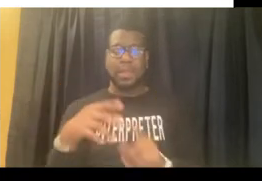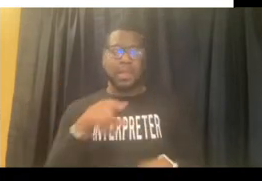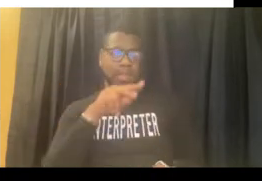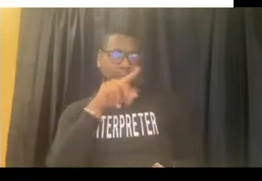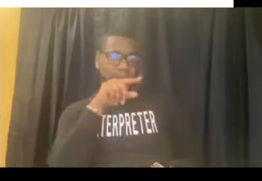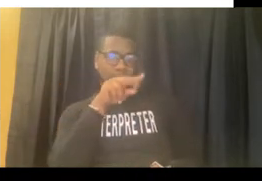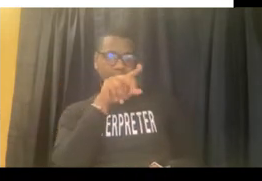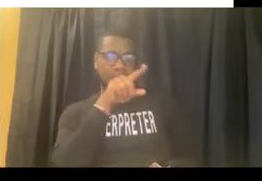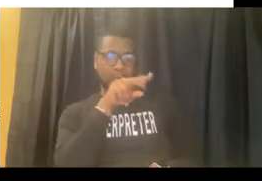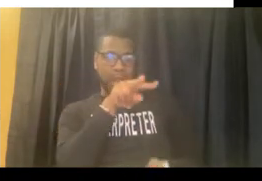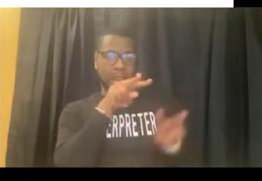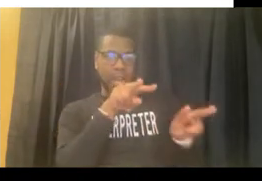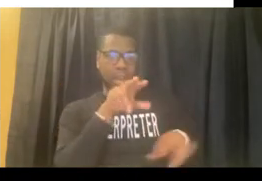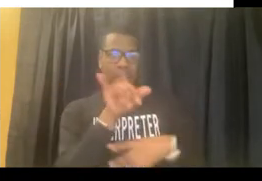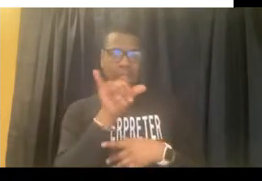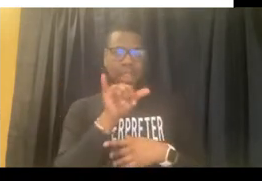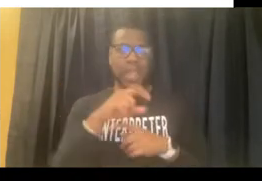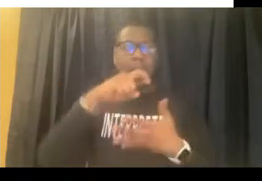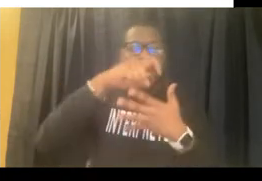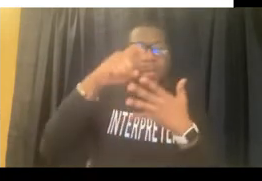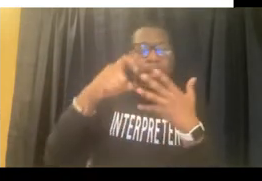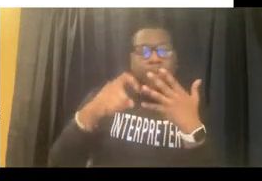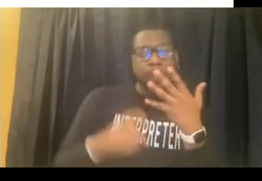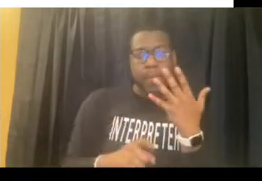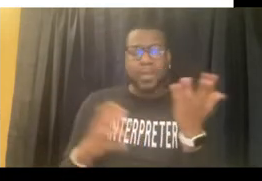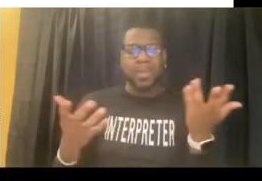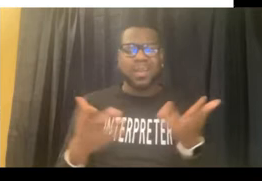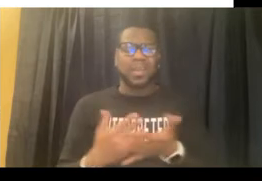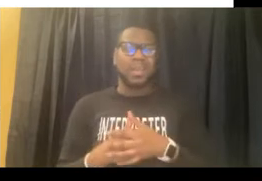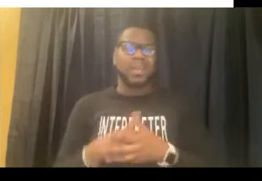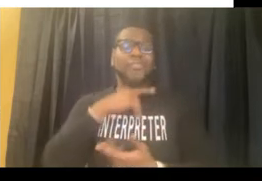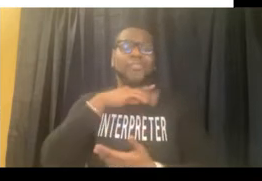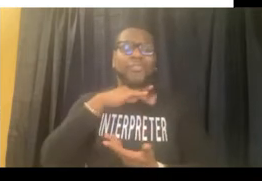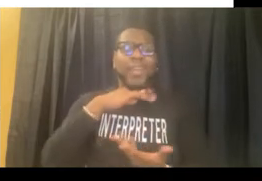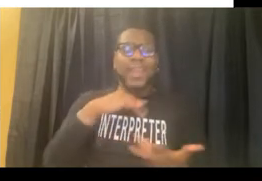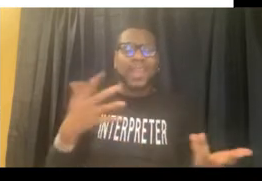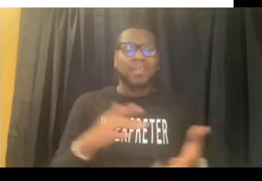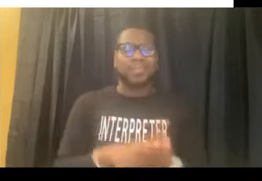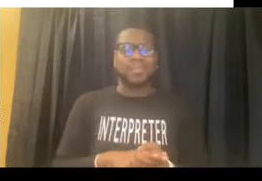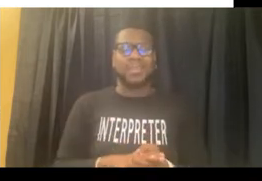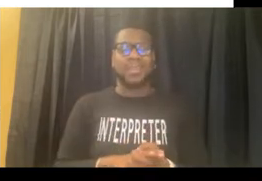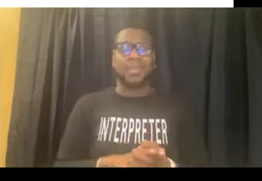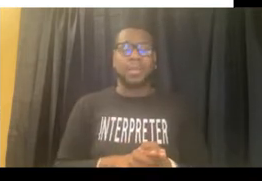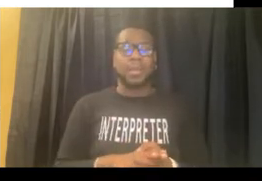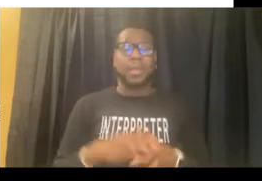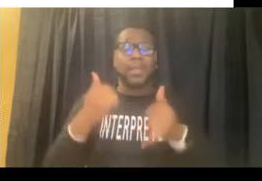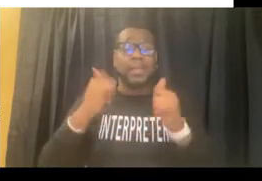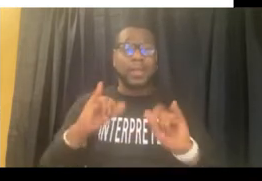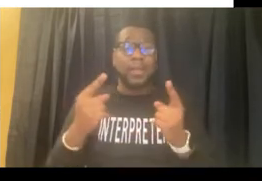exotic in nature if you were to be intimate with me. So these implications are something that are still carried